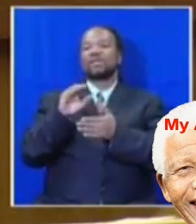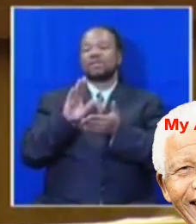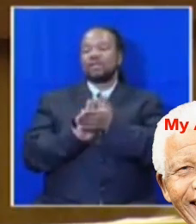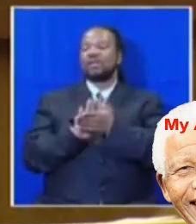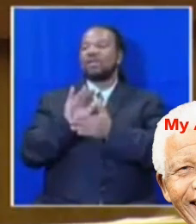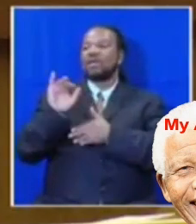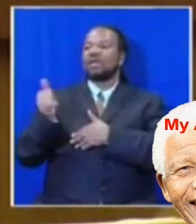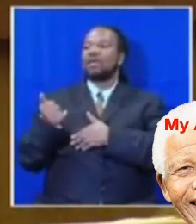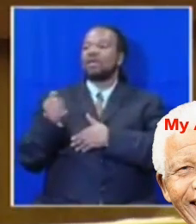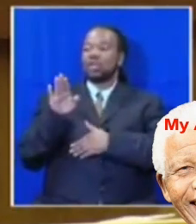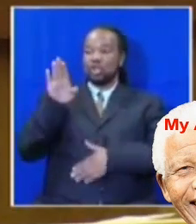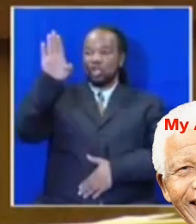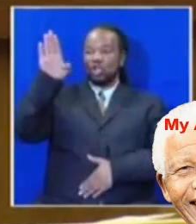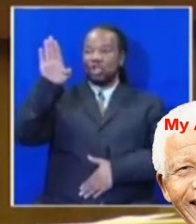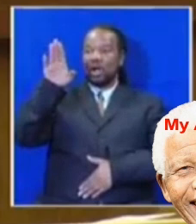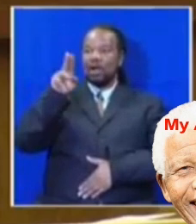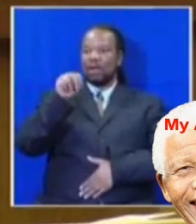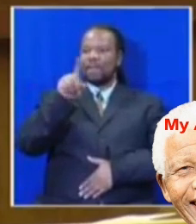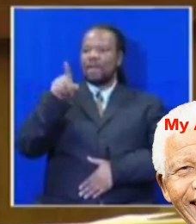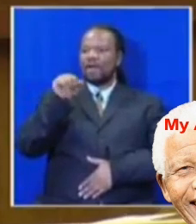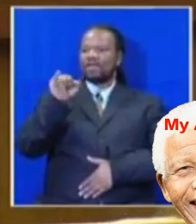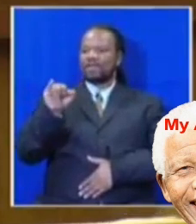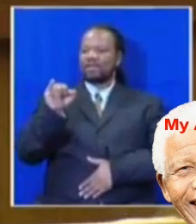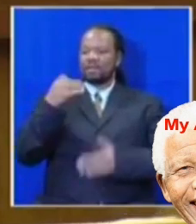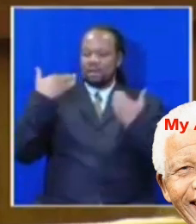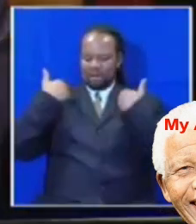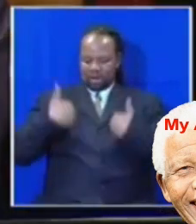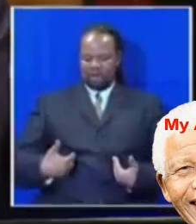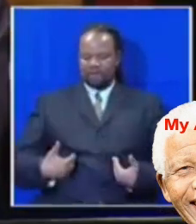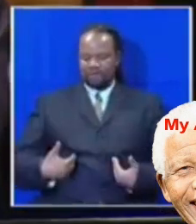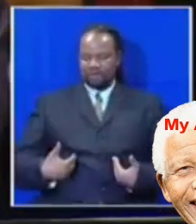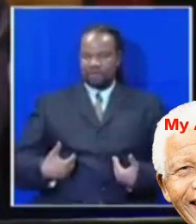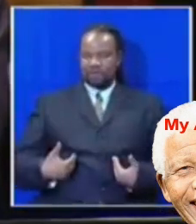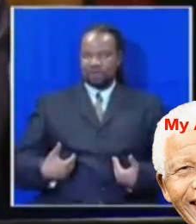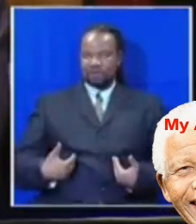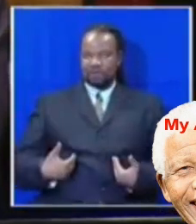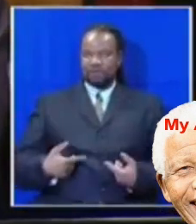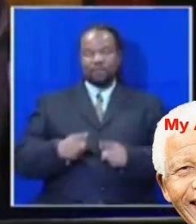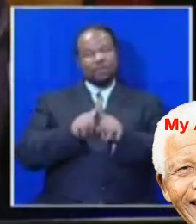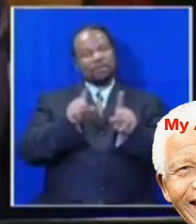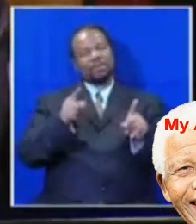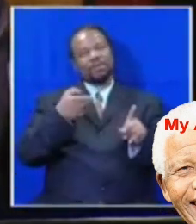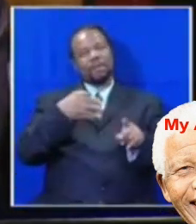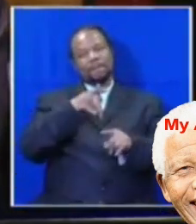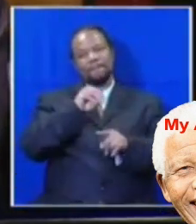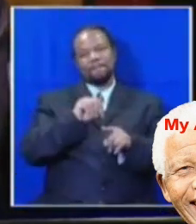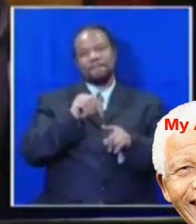how it parades itself. I never referred to it. Honorable Mthembu, will you withdraw the reference, please?